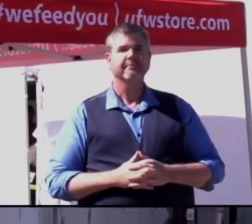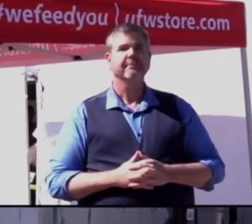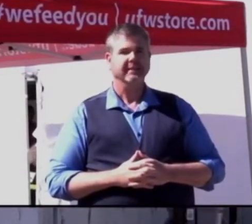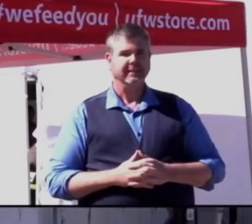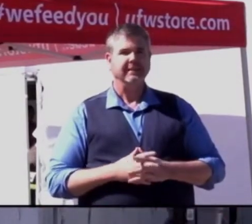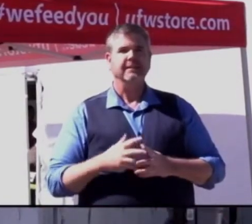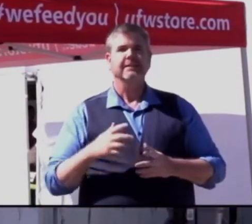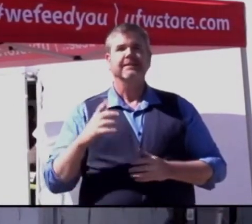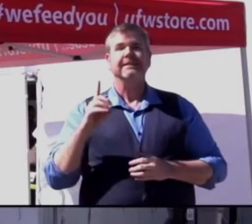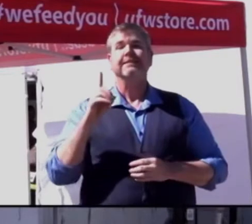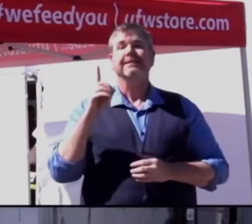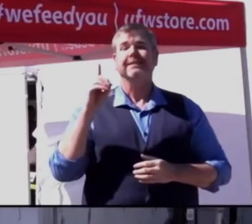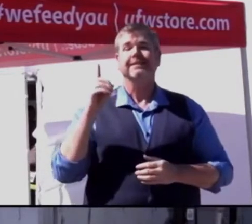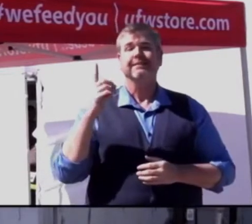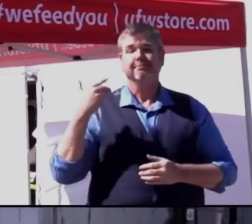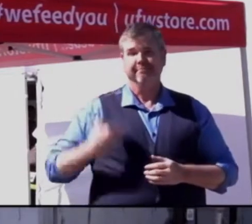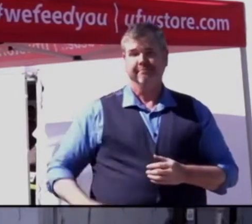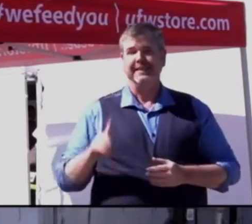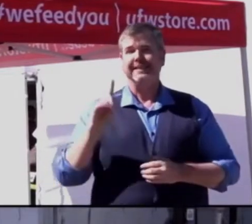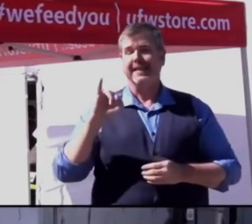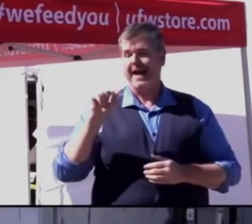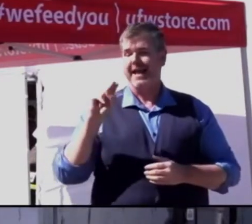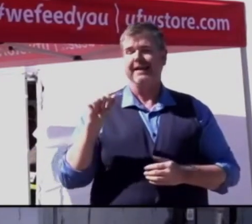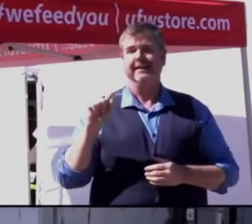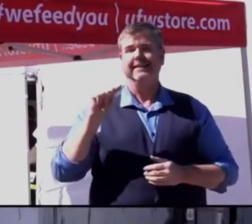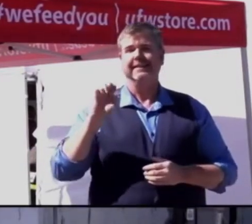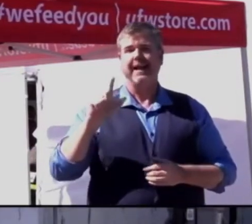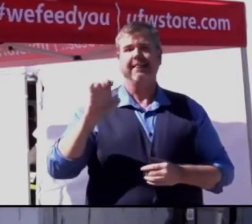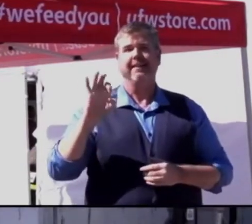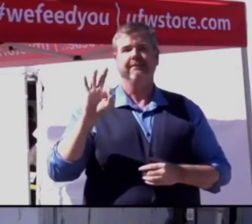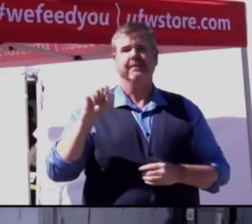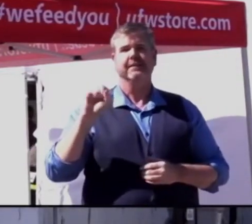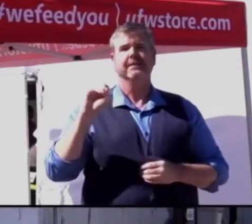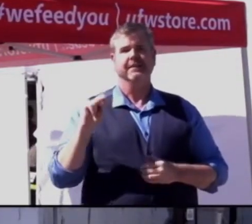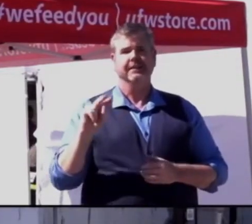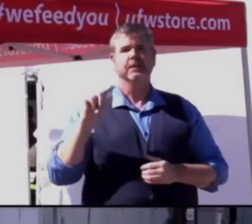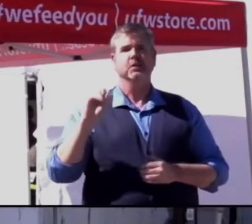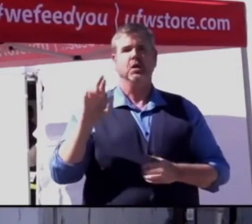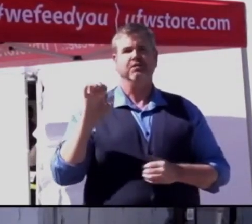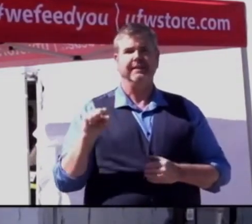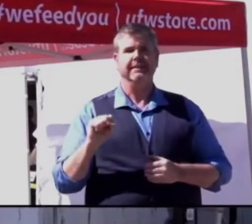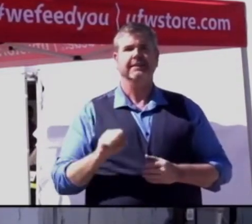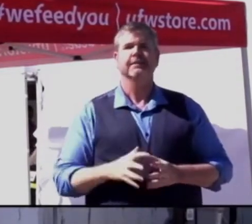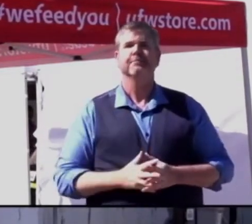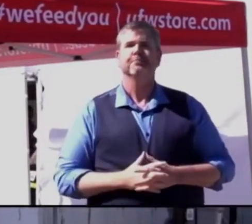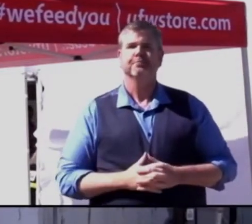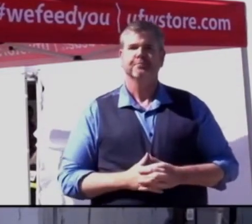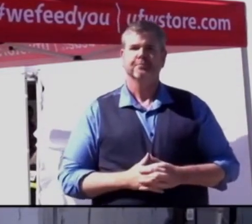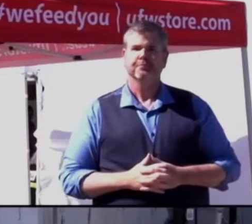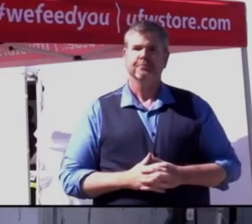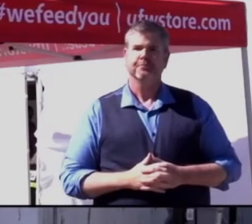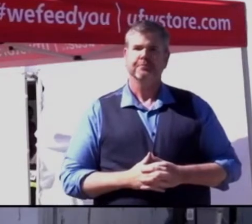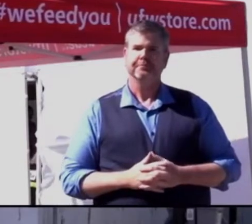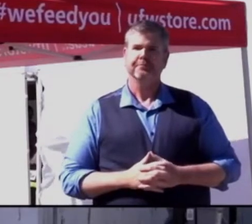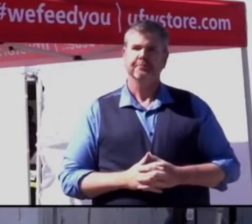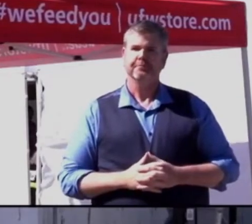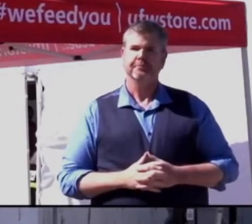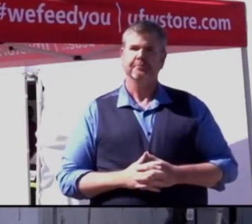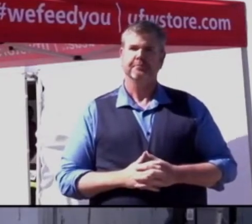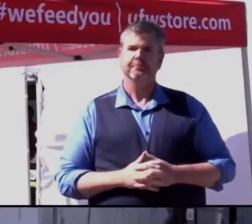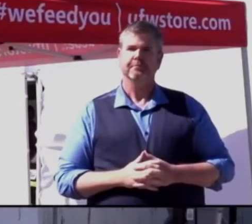Thank you so much, and good morning, everyone. First and foremost, I want to say, si se puede. We are